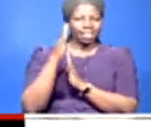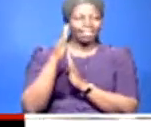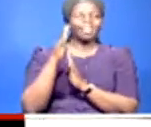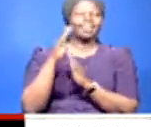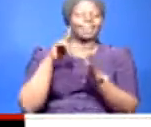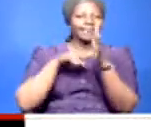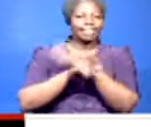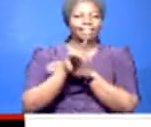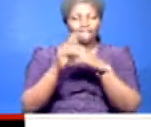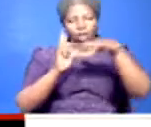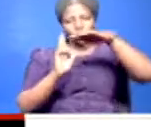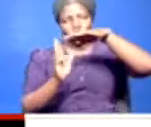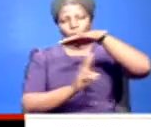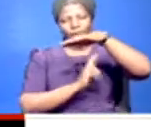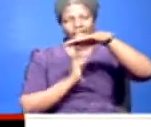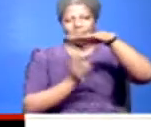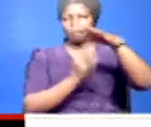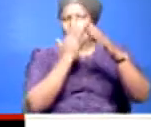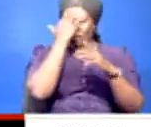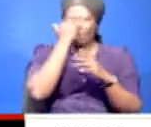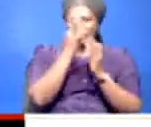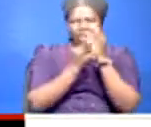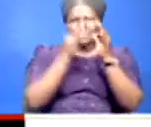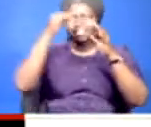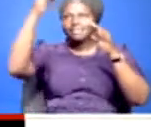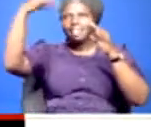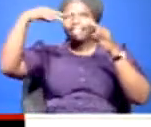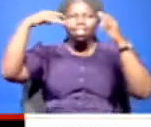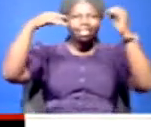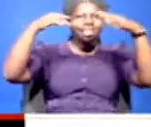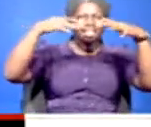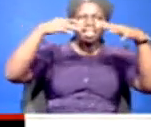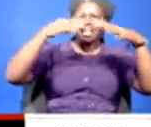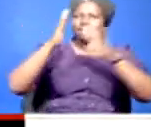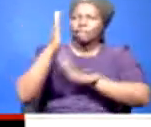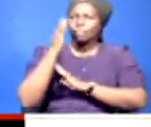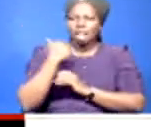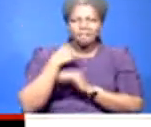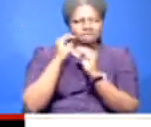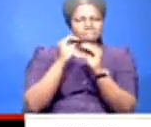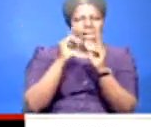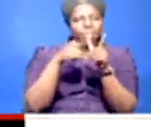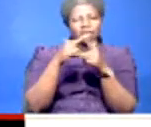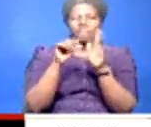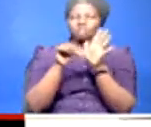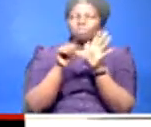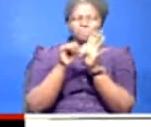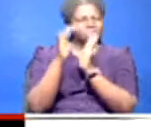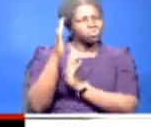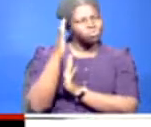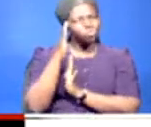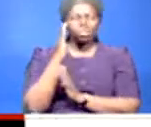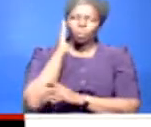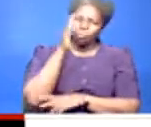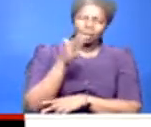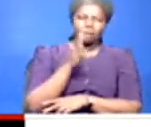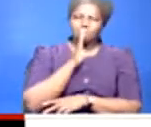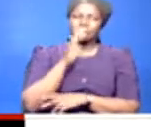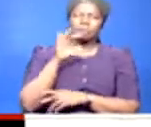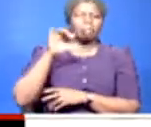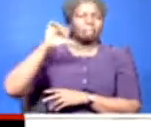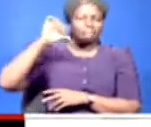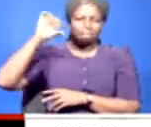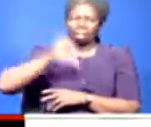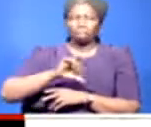Because without security rights, you expect that insecurity tends to be to